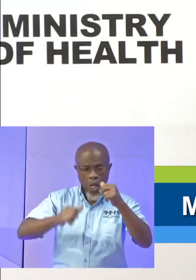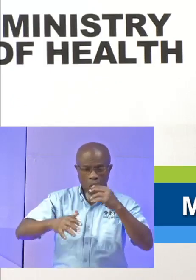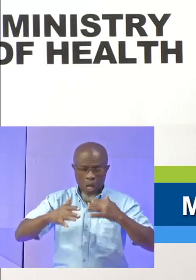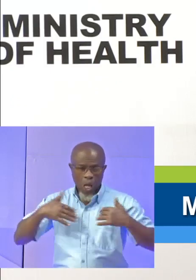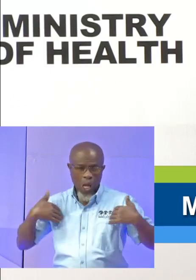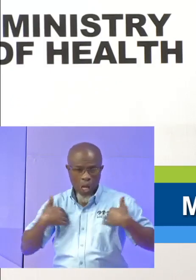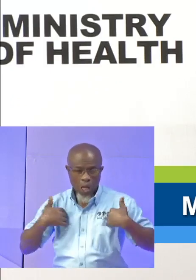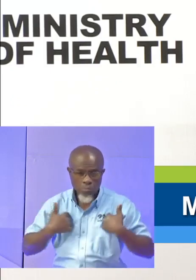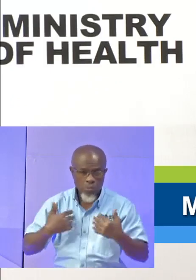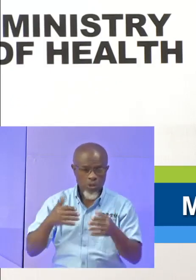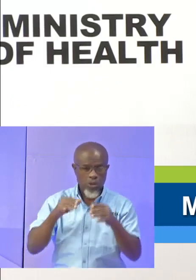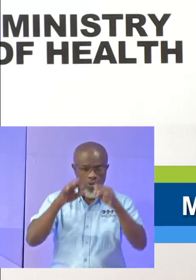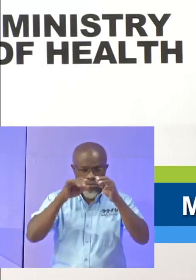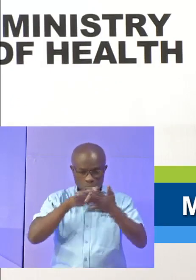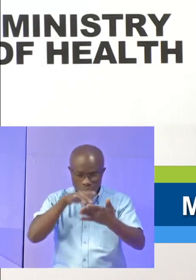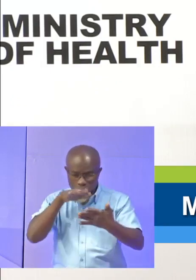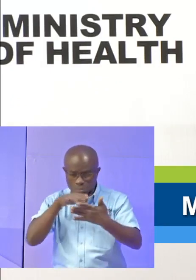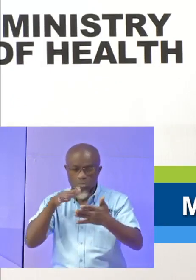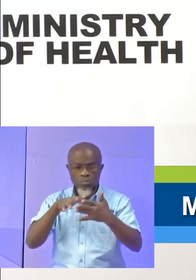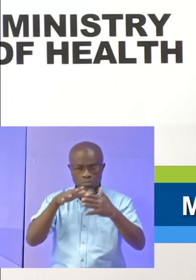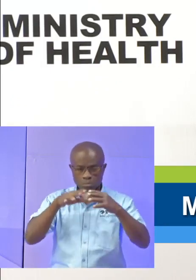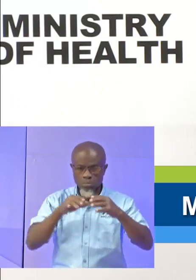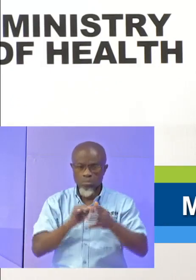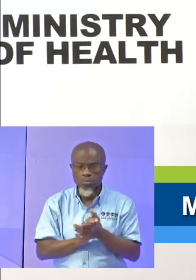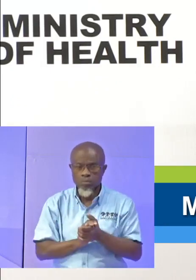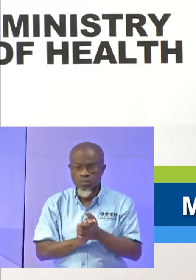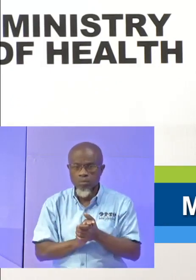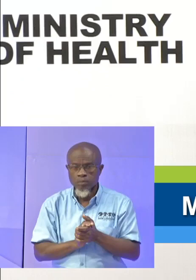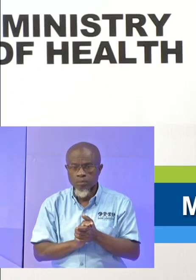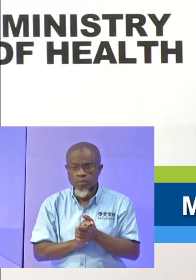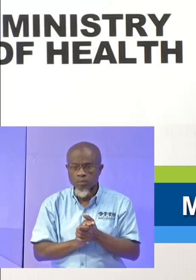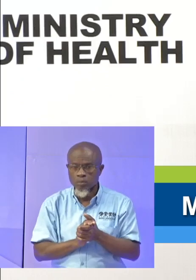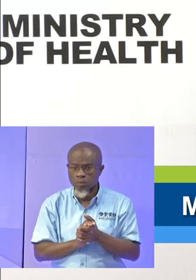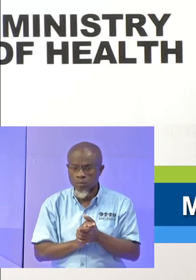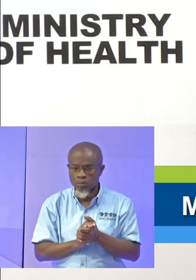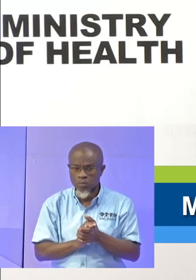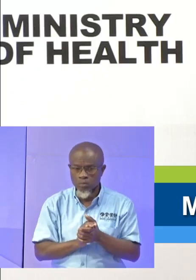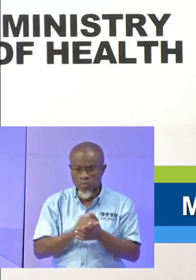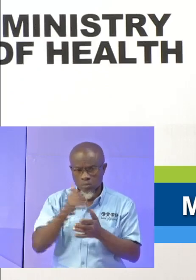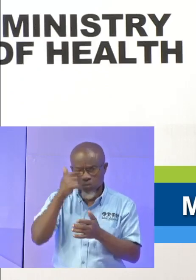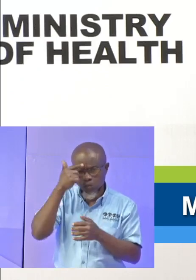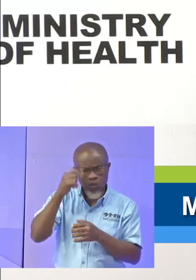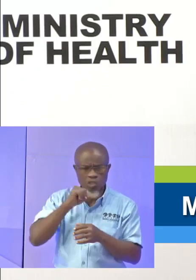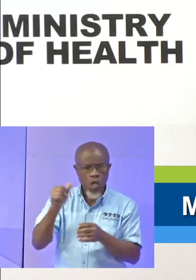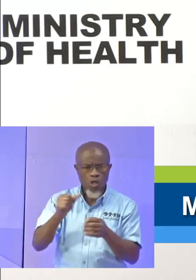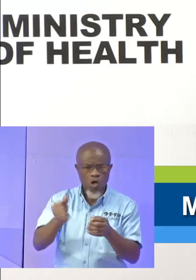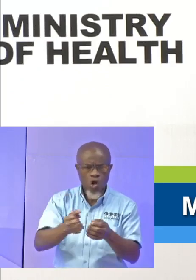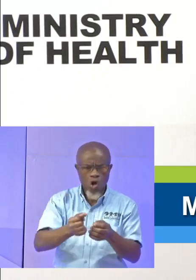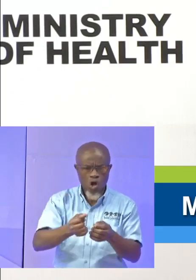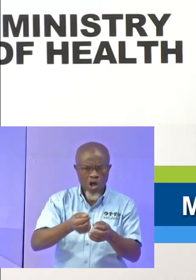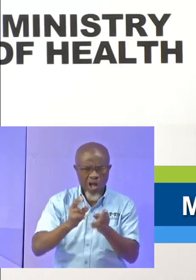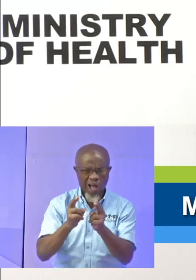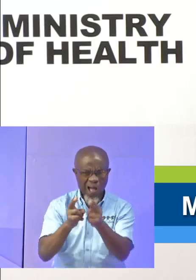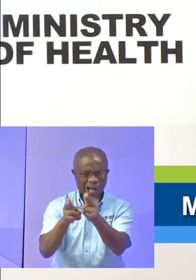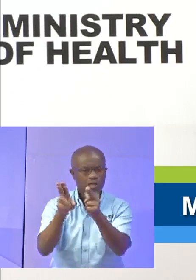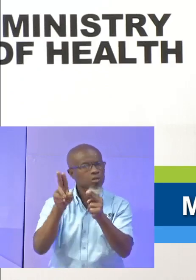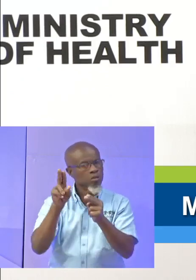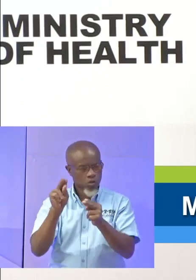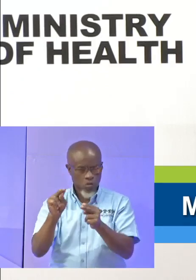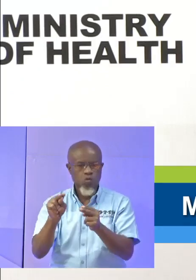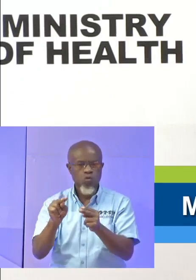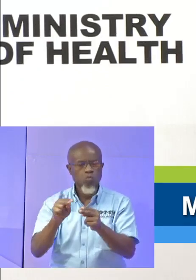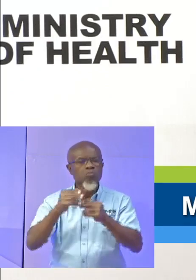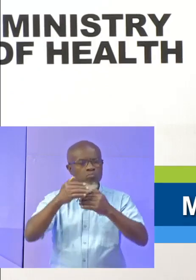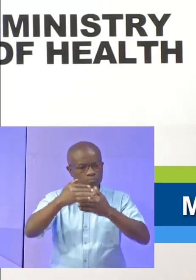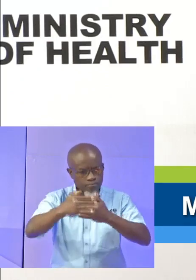clinical trials were also done. They weren't rushed because if you don't take enough time to show the result